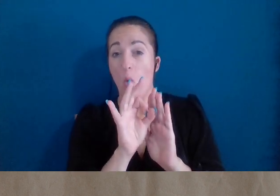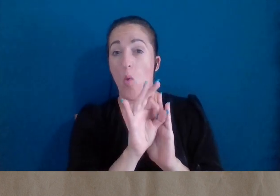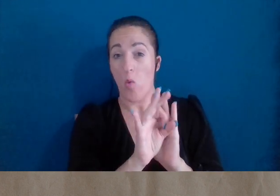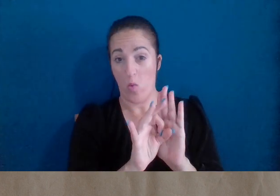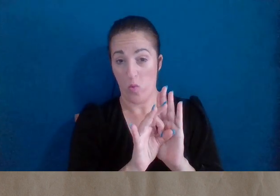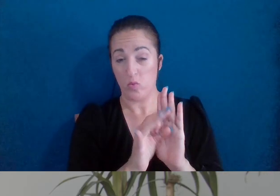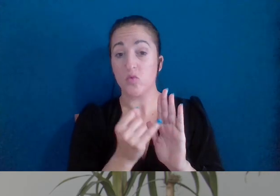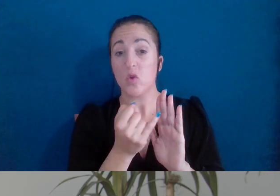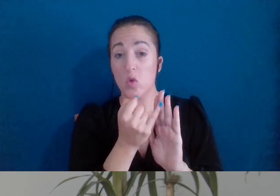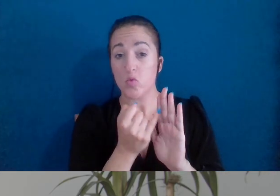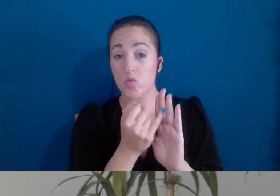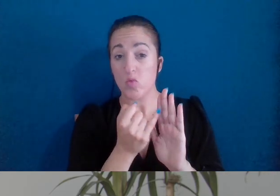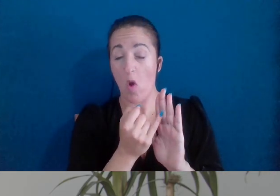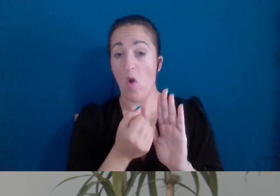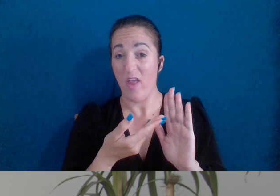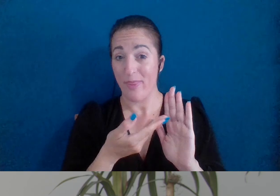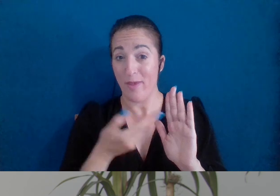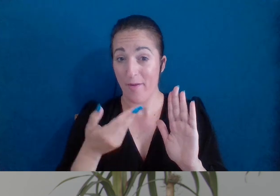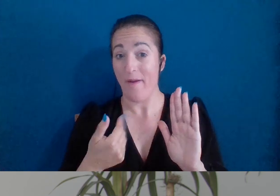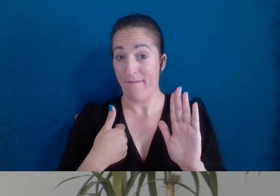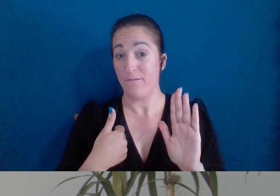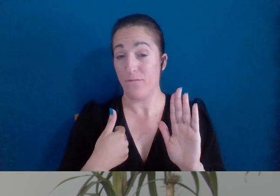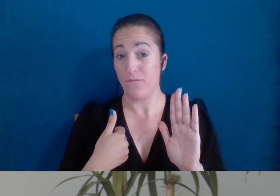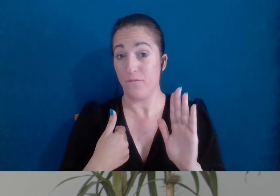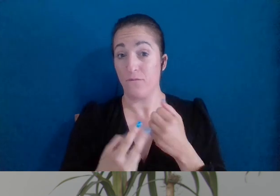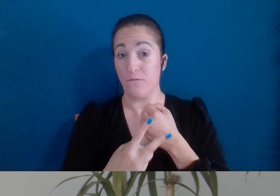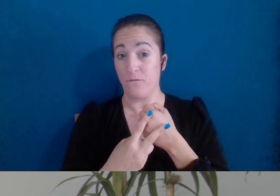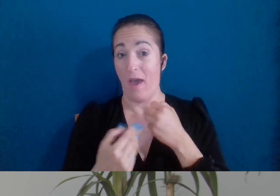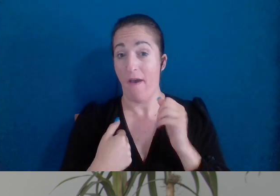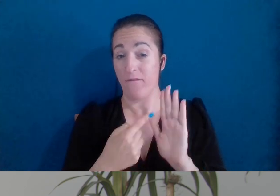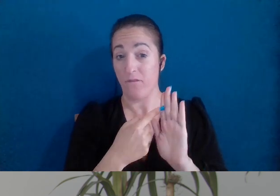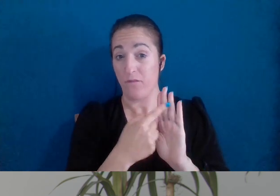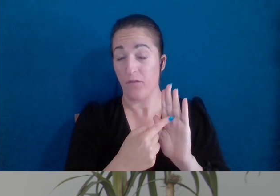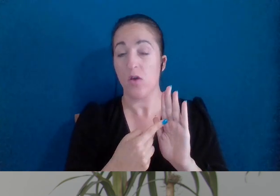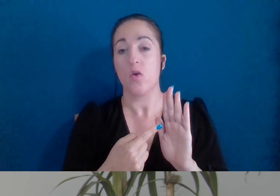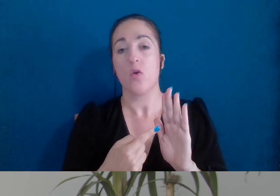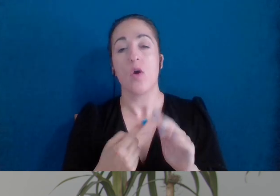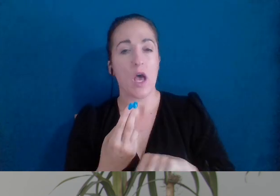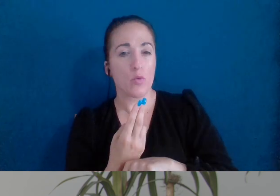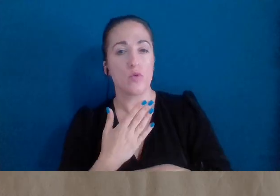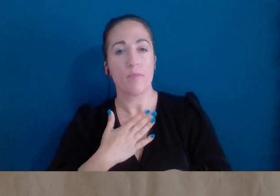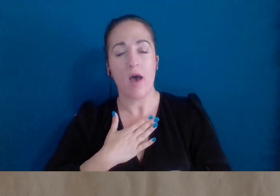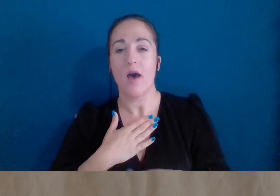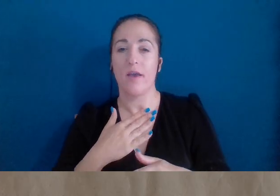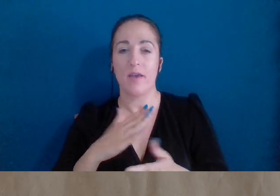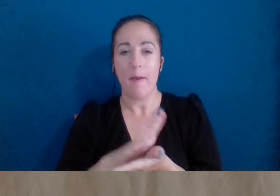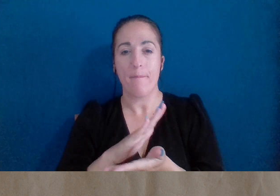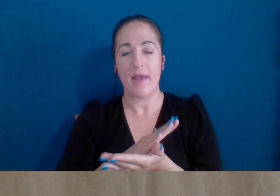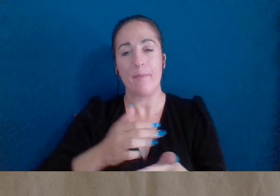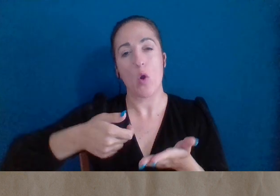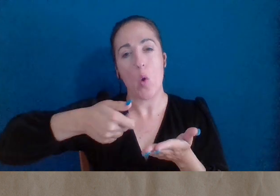the printout. And I'm gonna go ahead and make some holes with this hole punch.